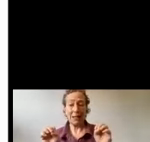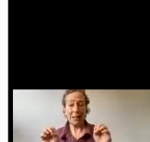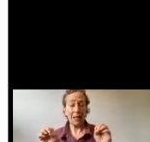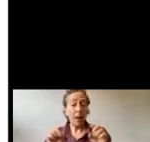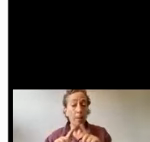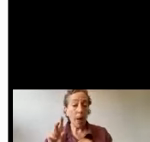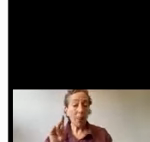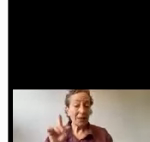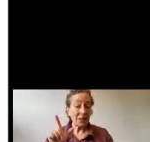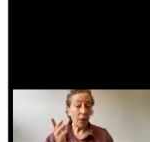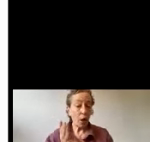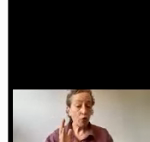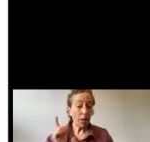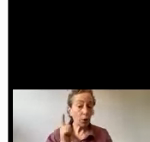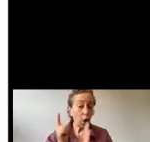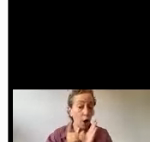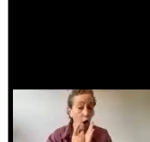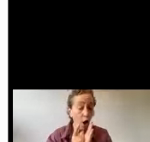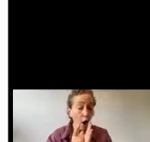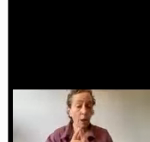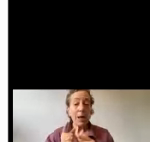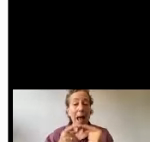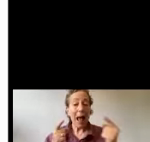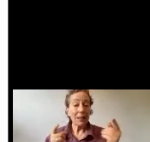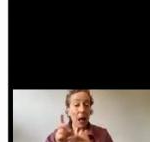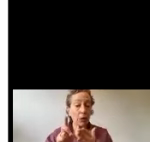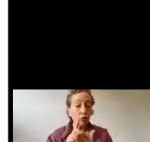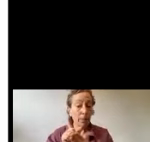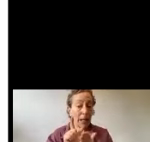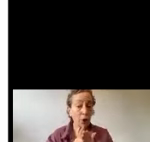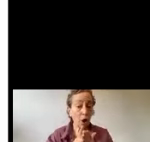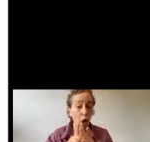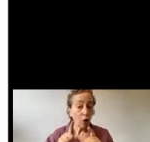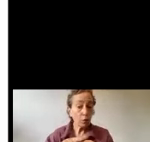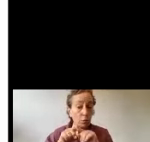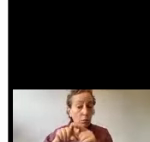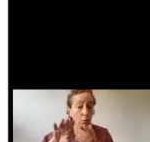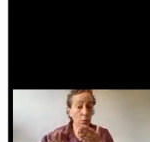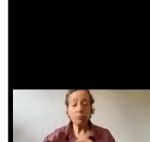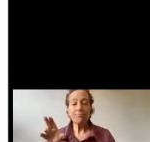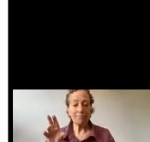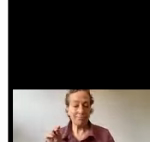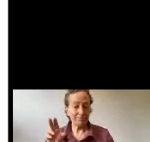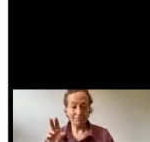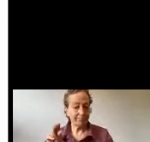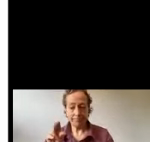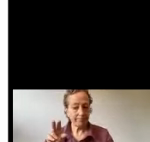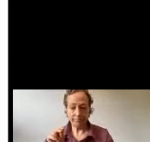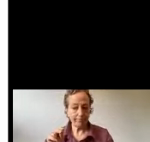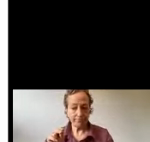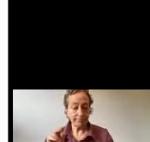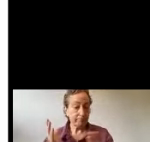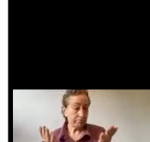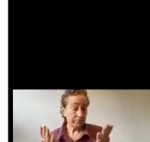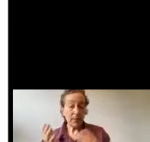of civil rights laws, federal anti-discrimination laws, is not one of them. So I don't know whether that